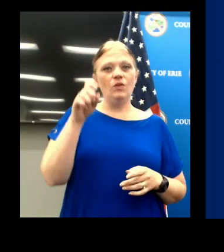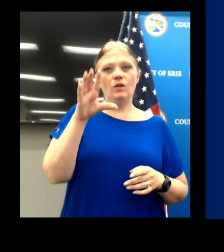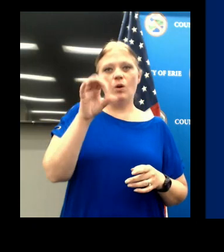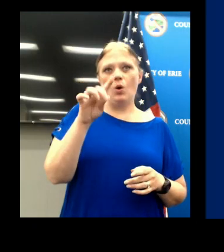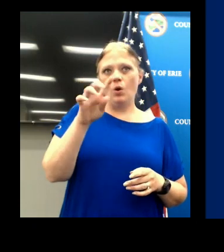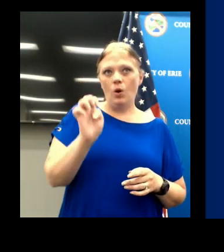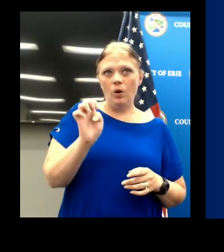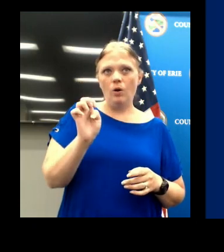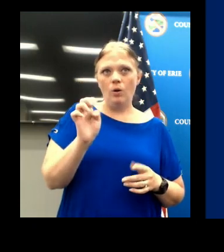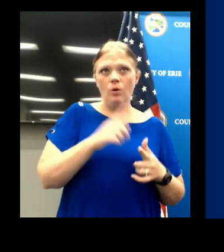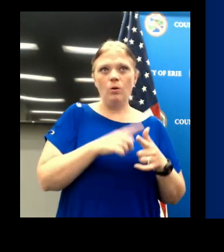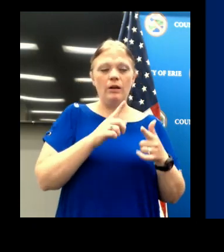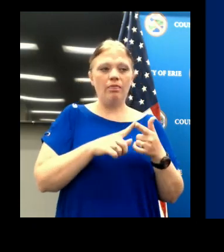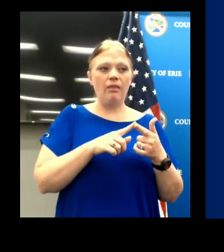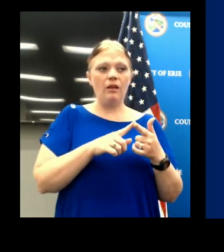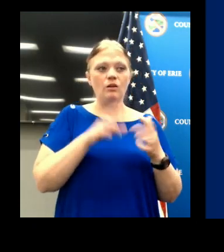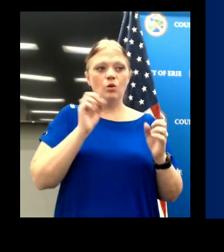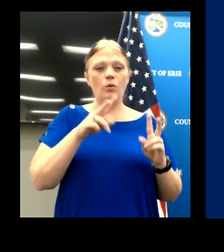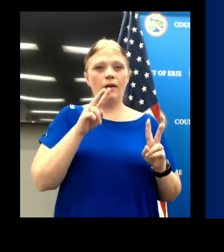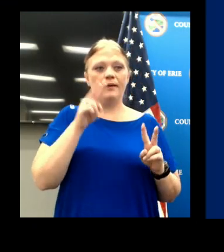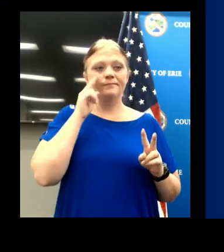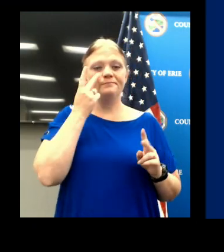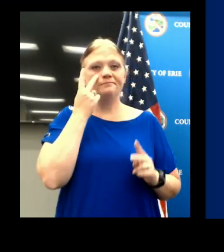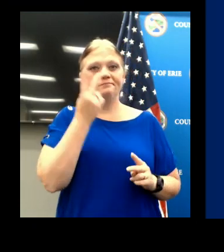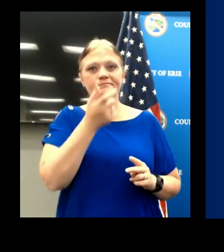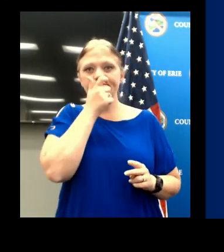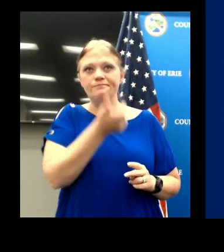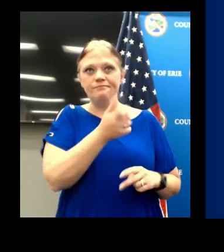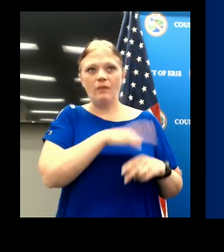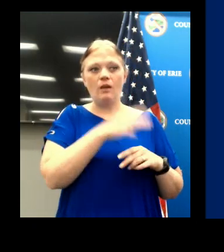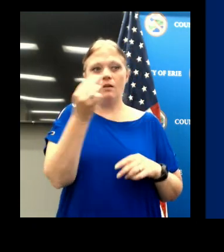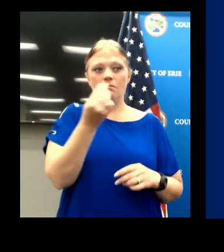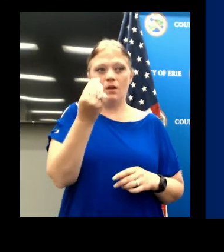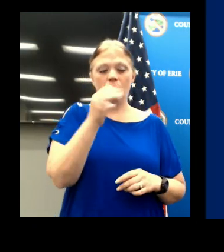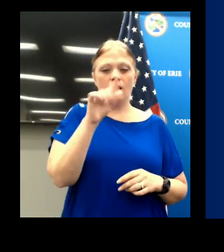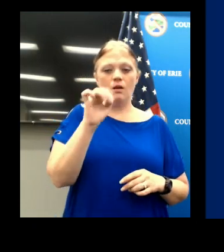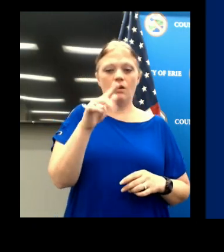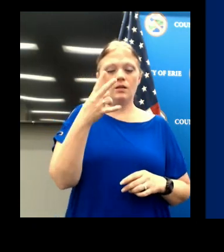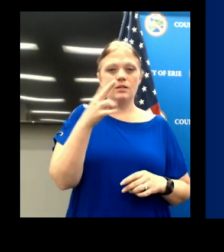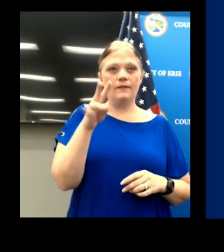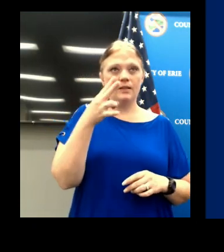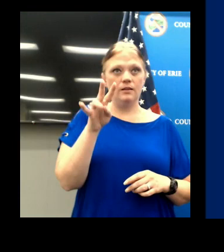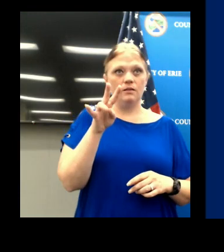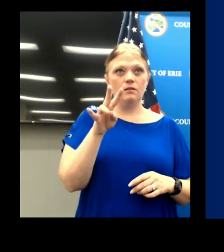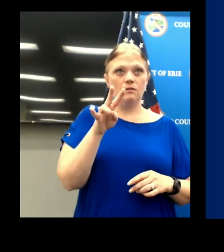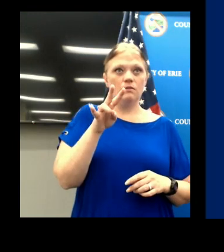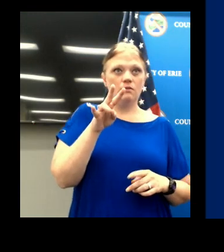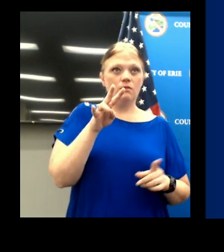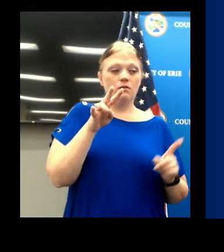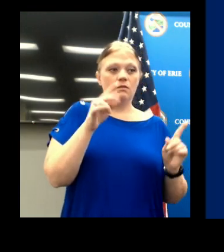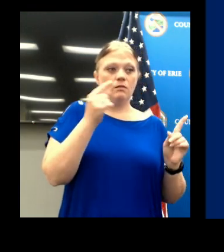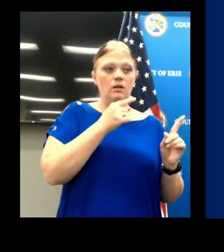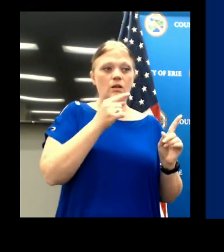then be able to view it on Monday, August 17th. This is a